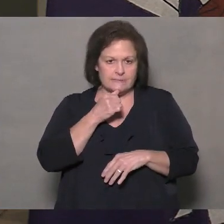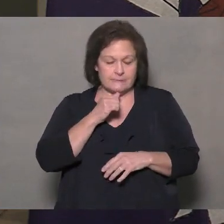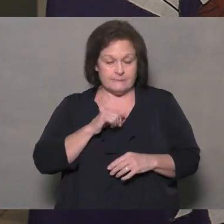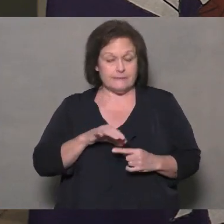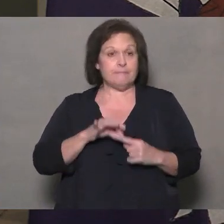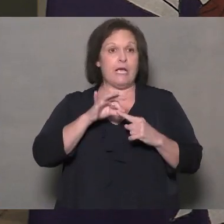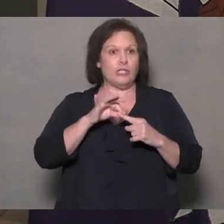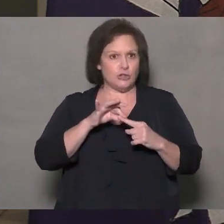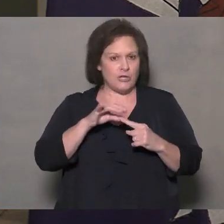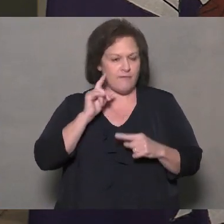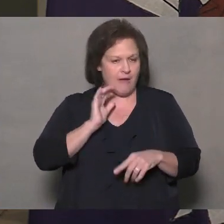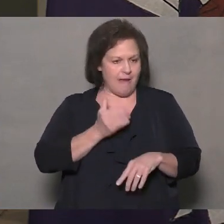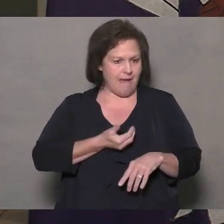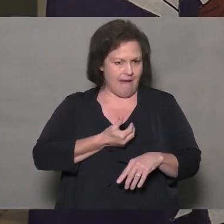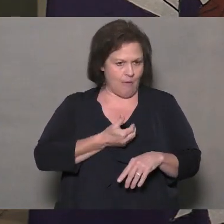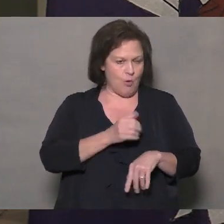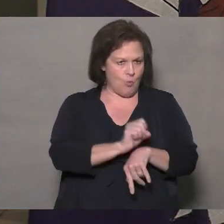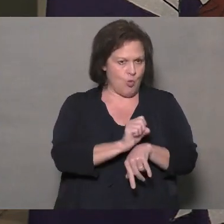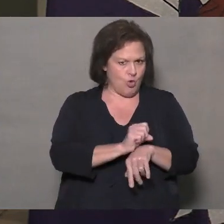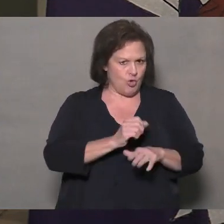especially for our essential workers,